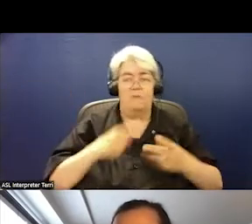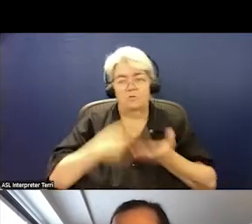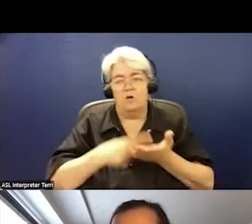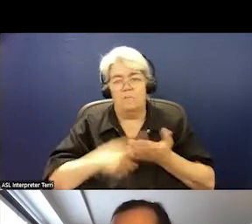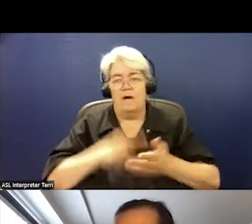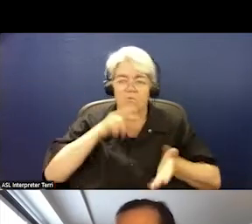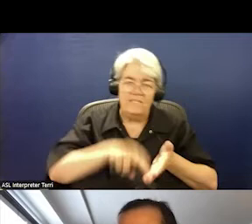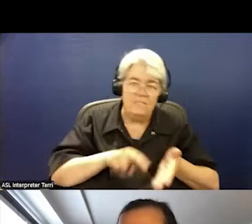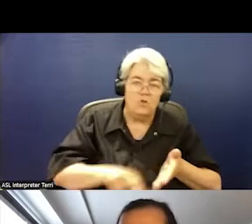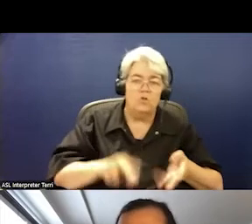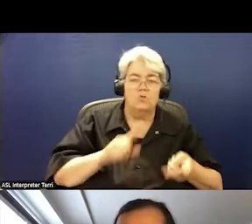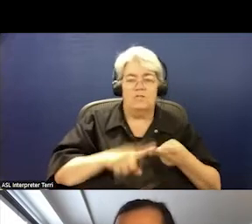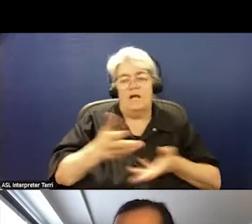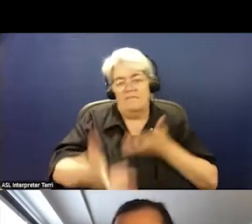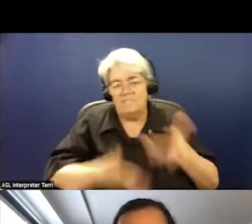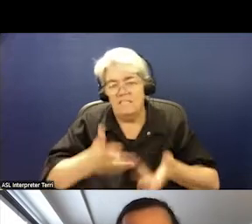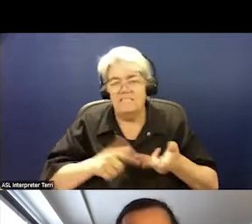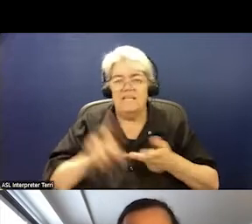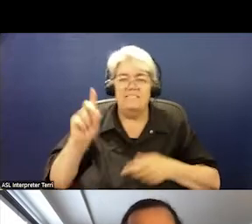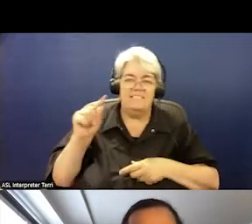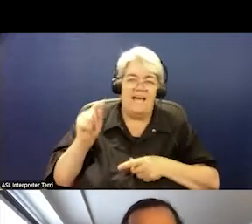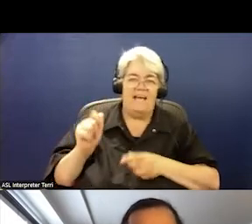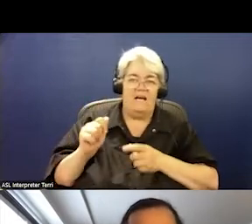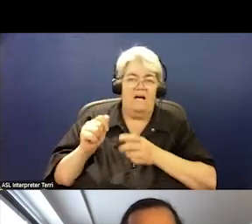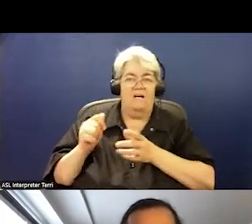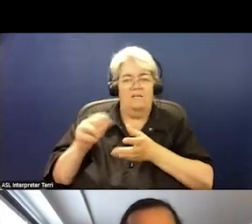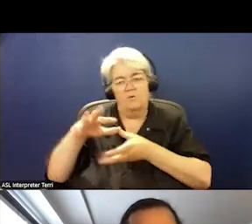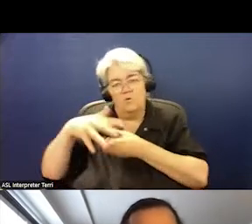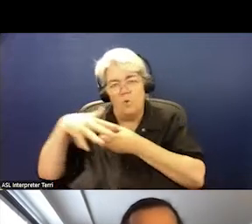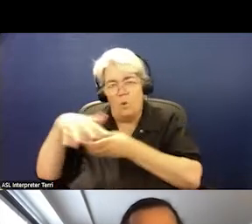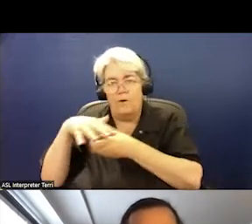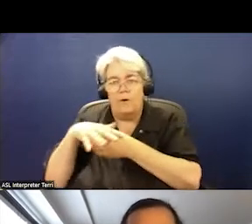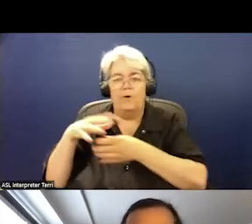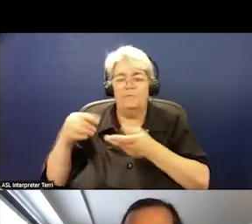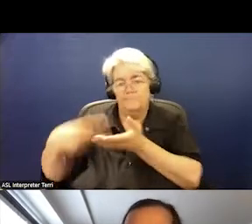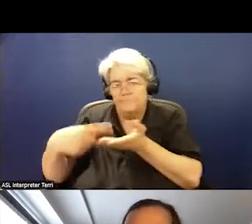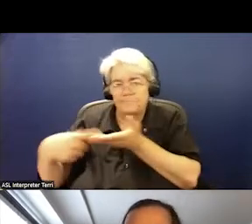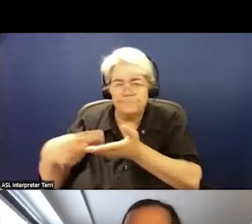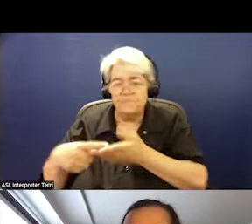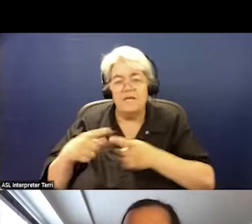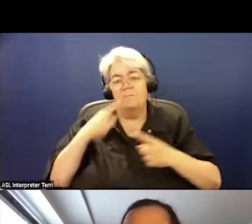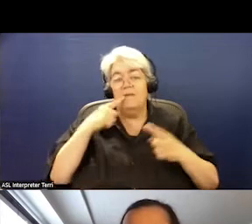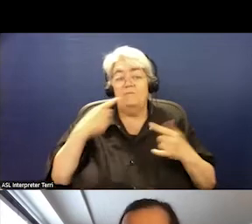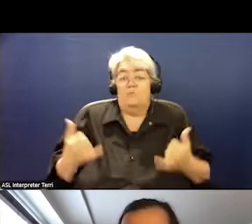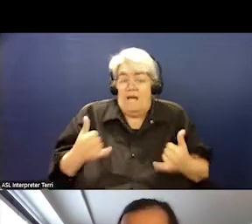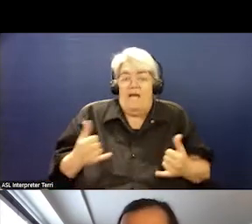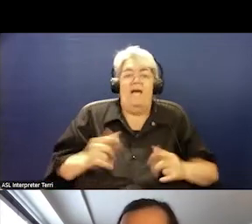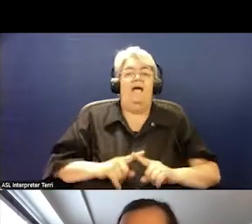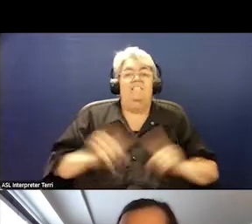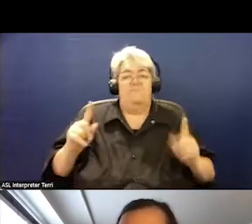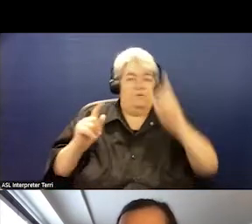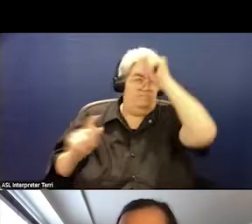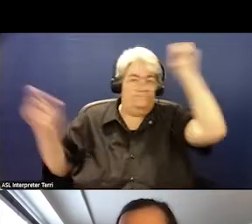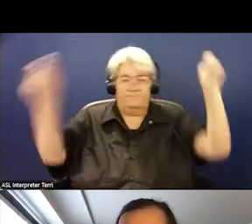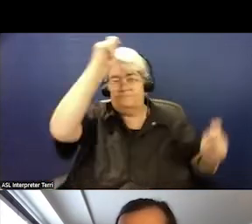I facilitate the data corner that many folks have now gotten to see, but I'll be changing gears a little bit here